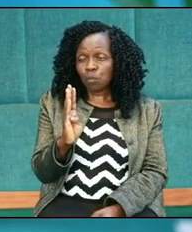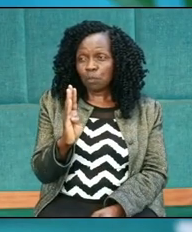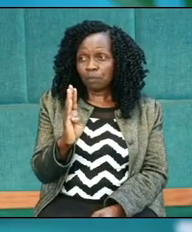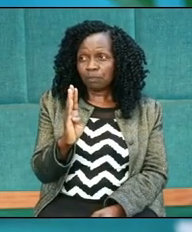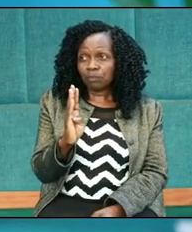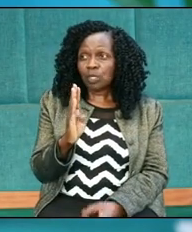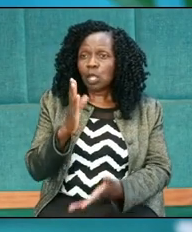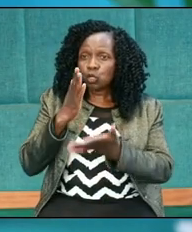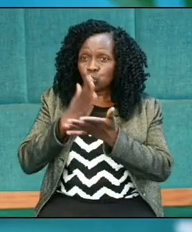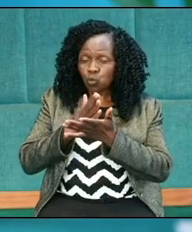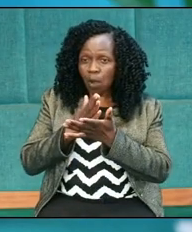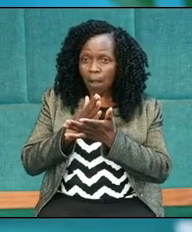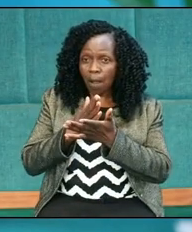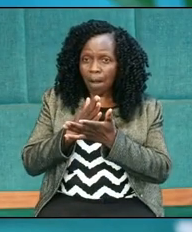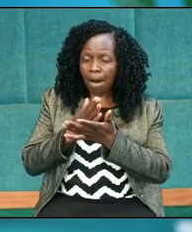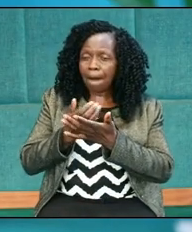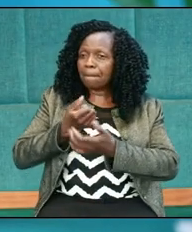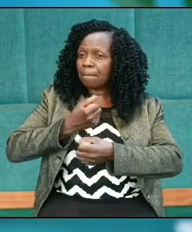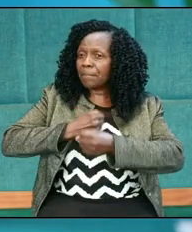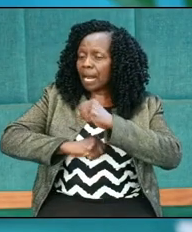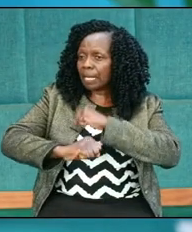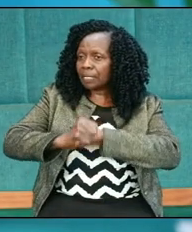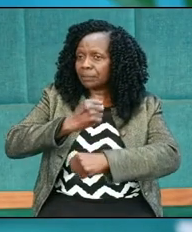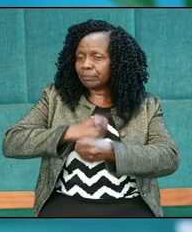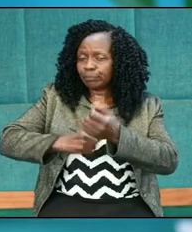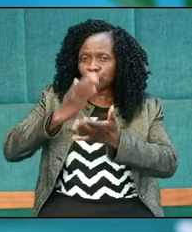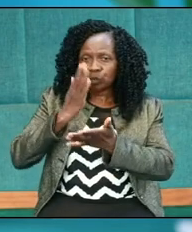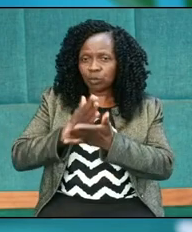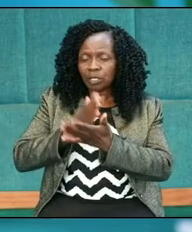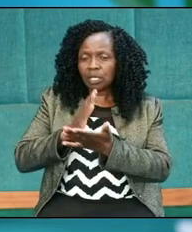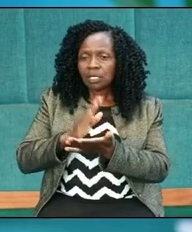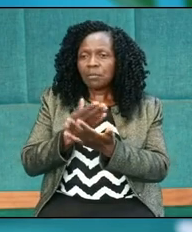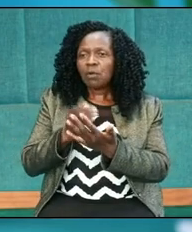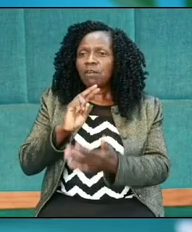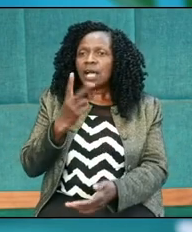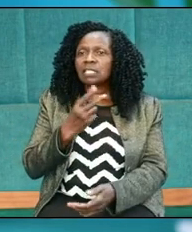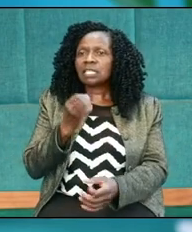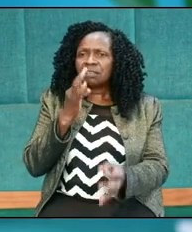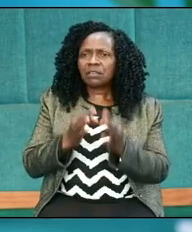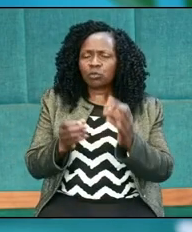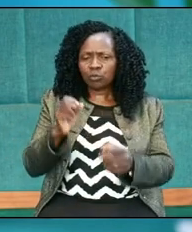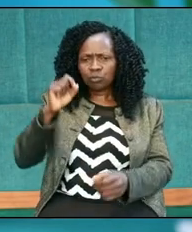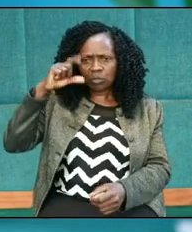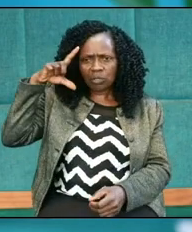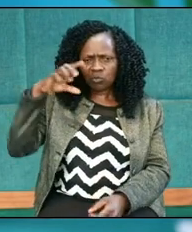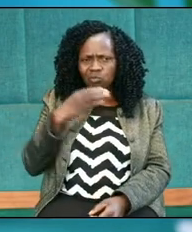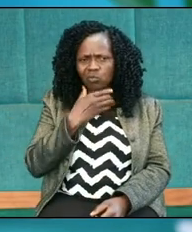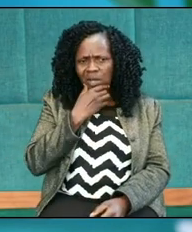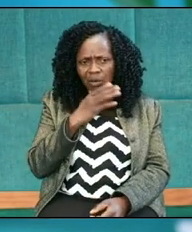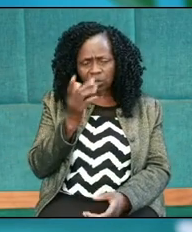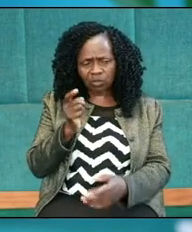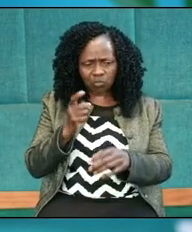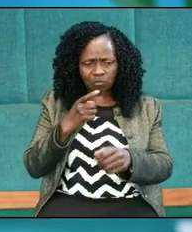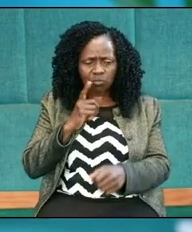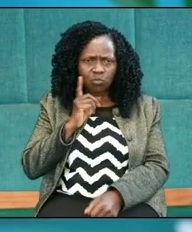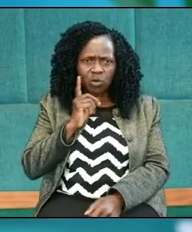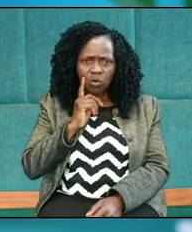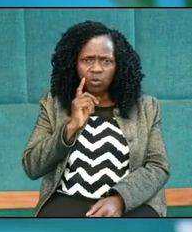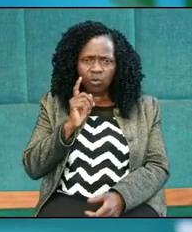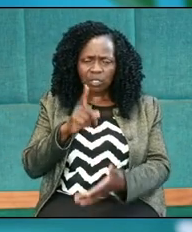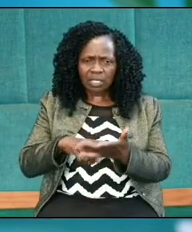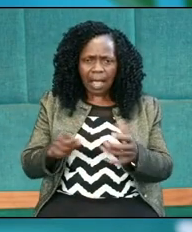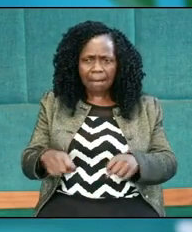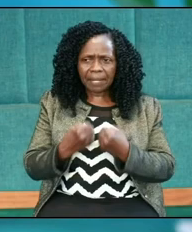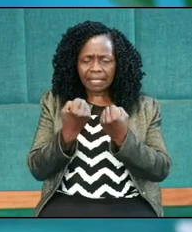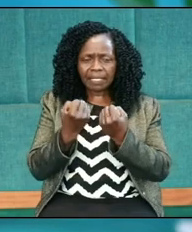optimism. Practice optimism. Some of us, and even you wake up, you wonder tomorrow what is it going to be. In